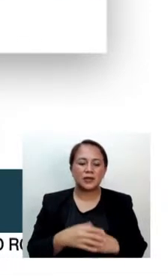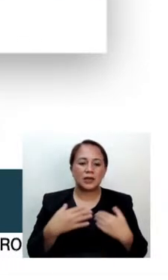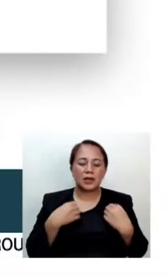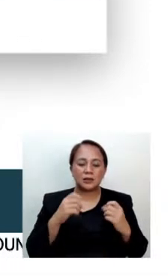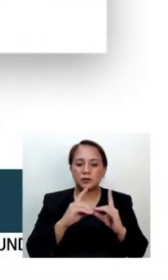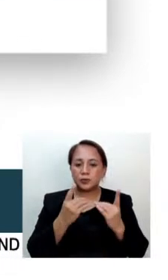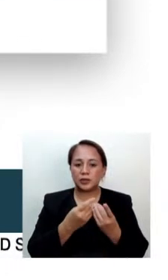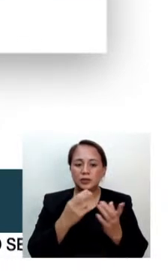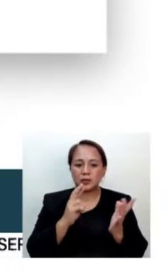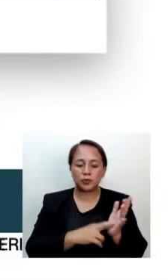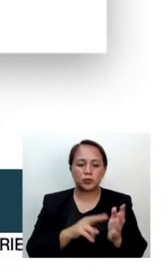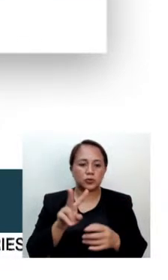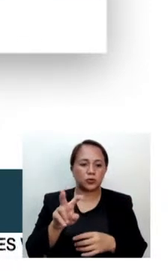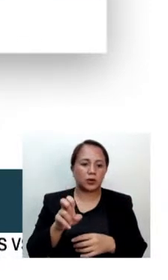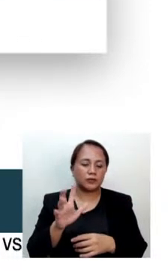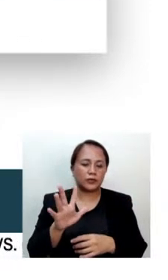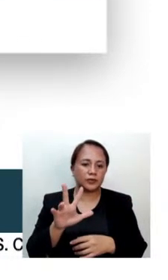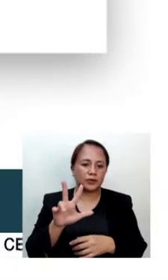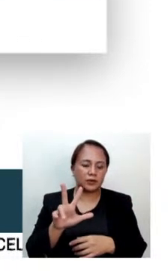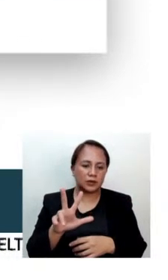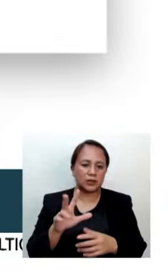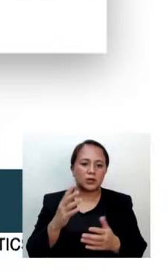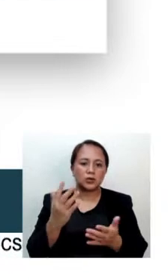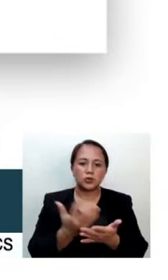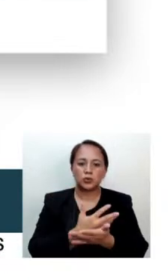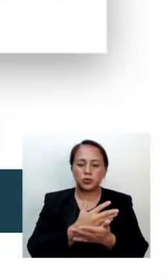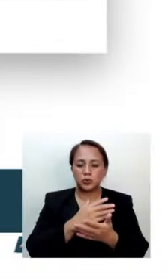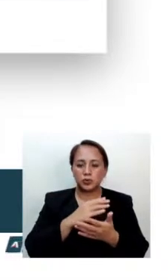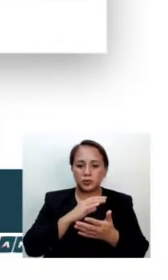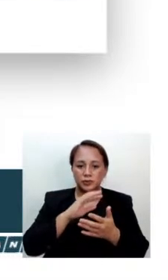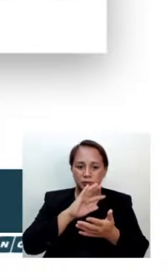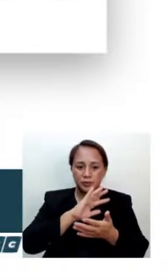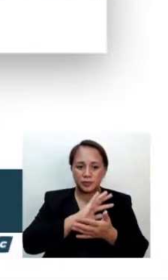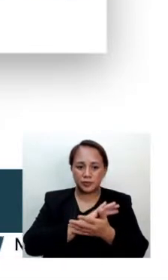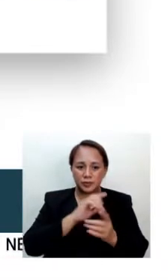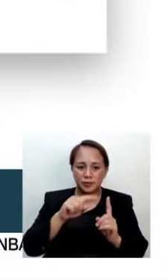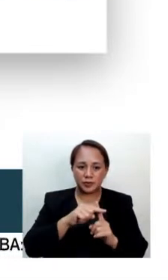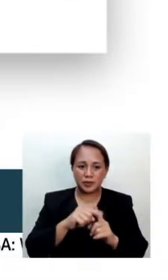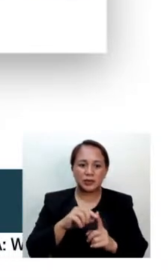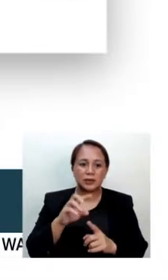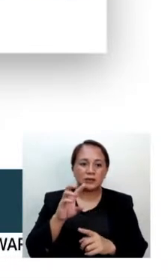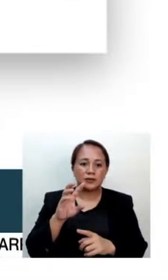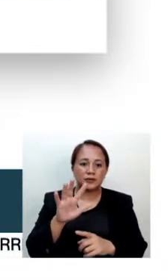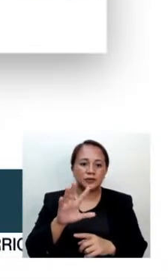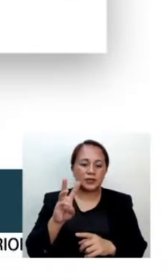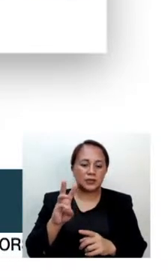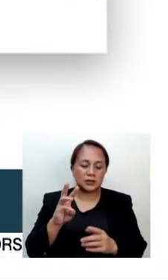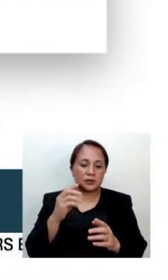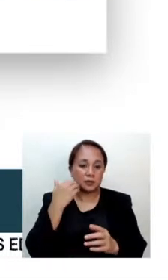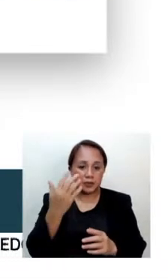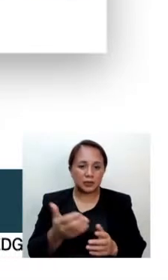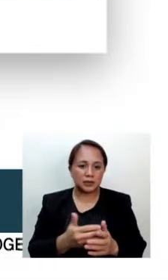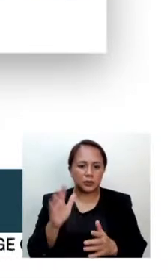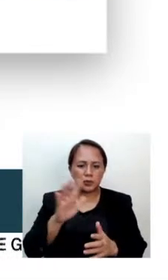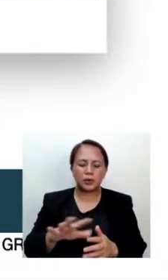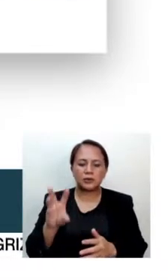recorded 253 new infections and 56 more fatalities, raising the death toll